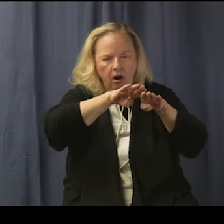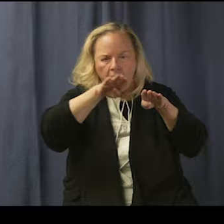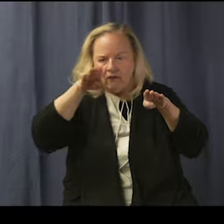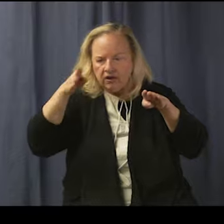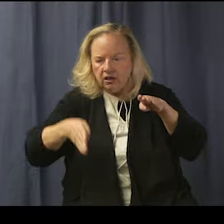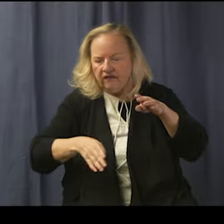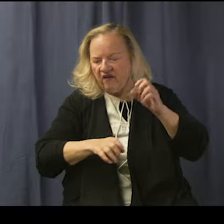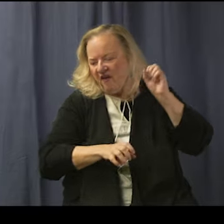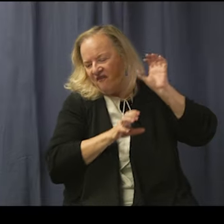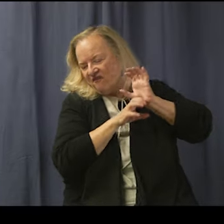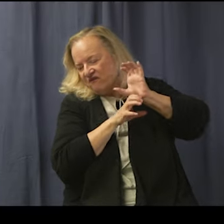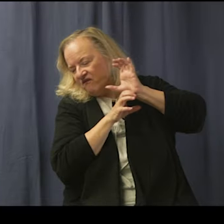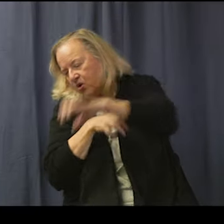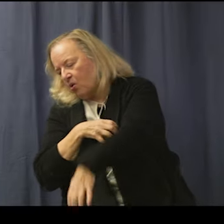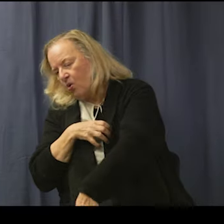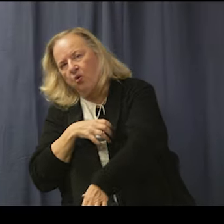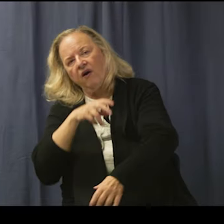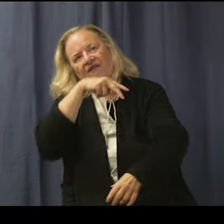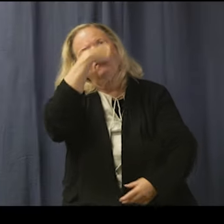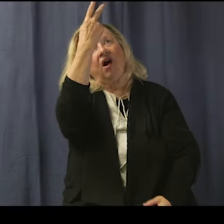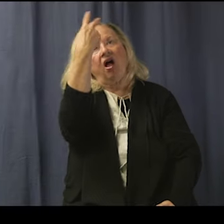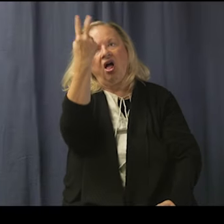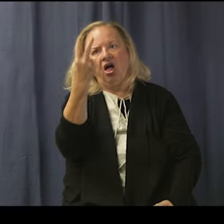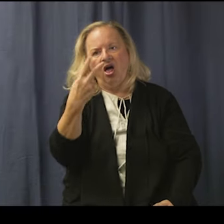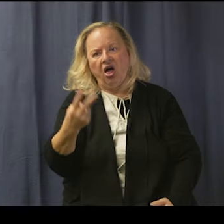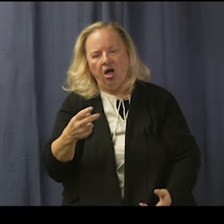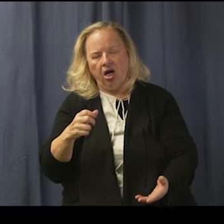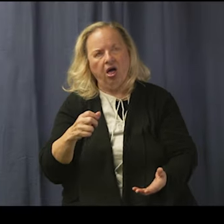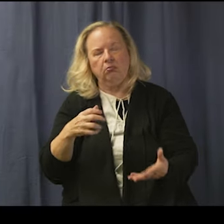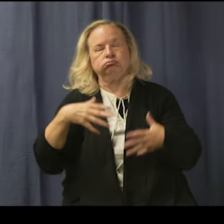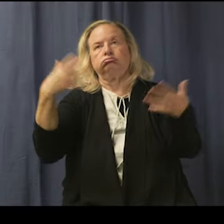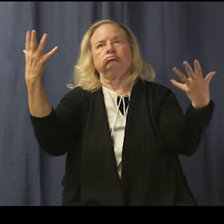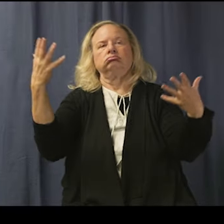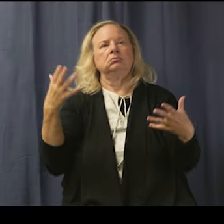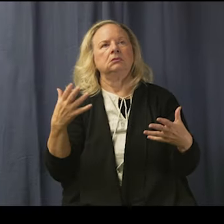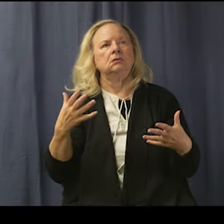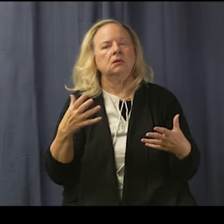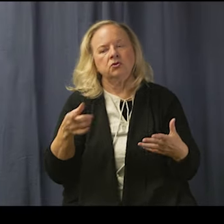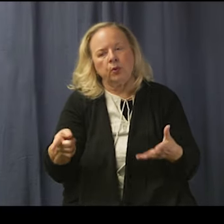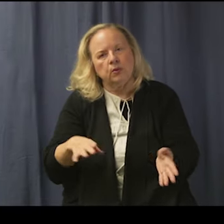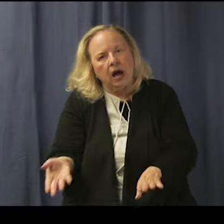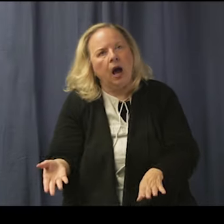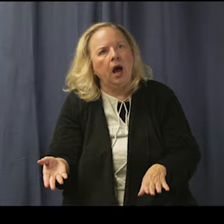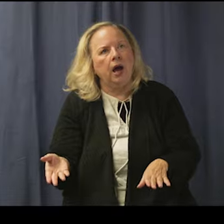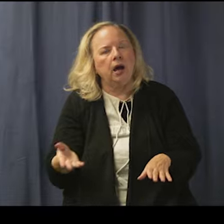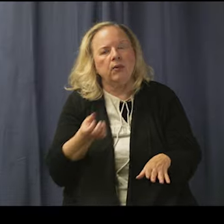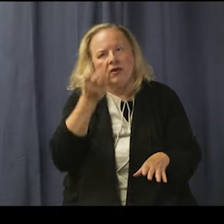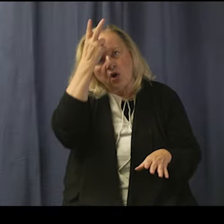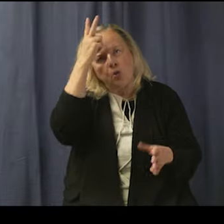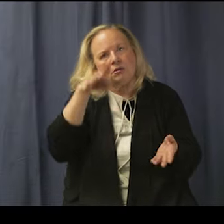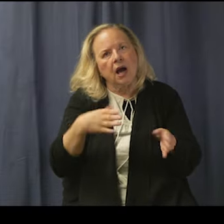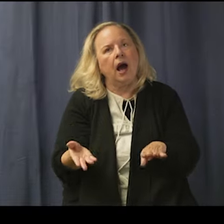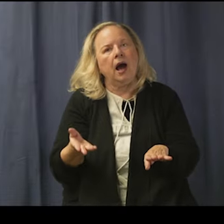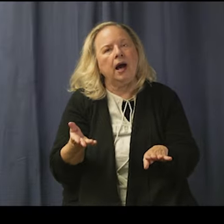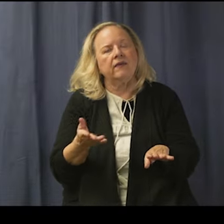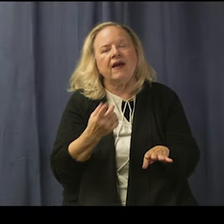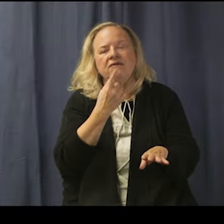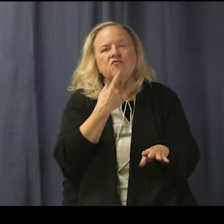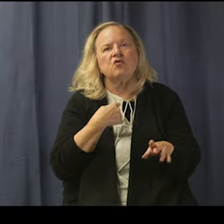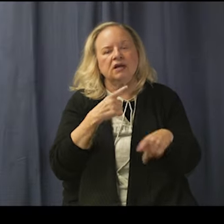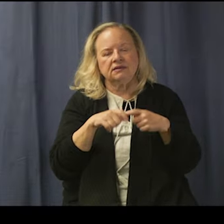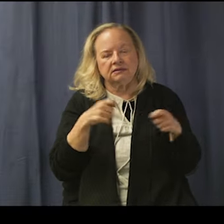so it would die. And they say that when the goat died, they also tied a